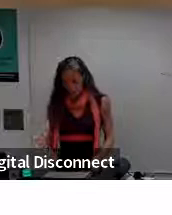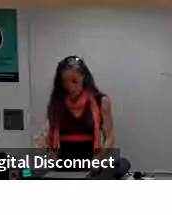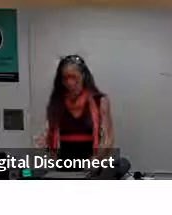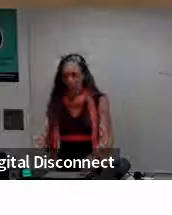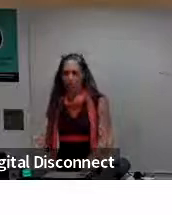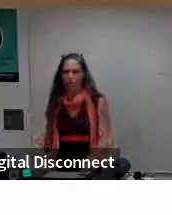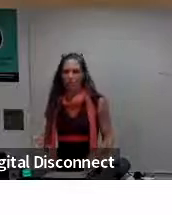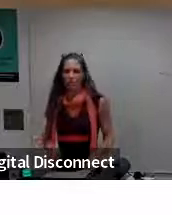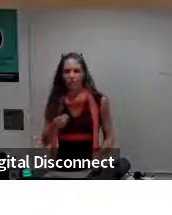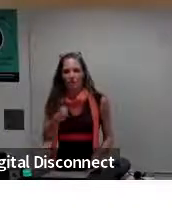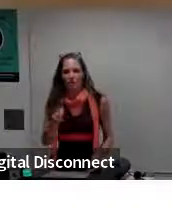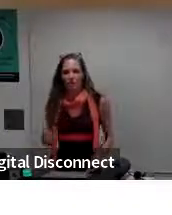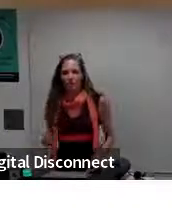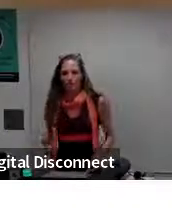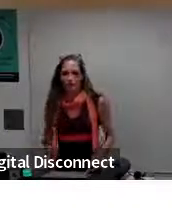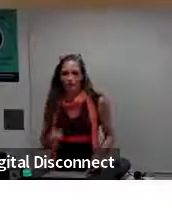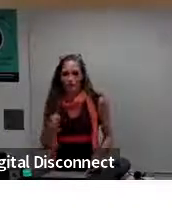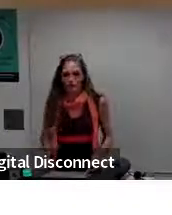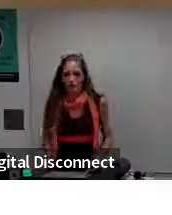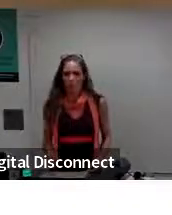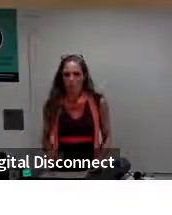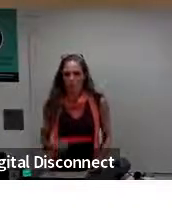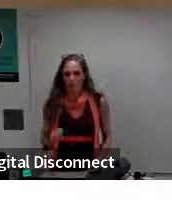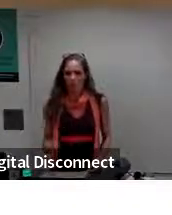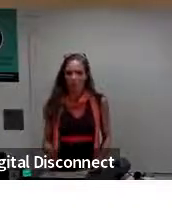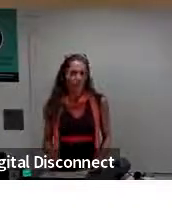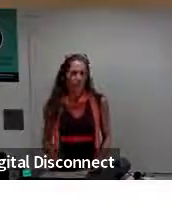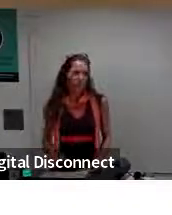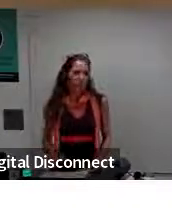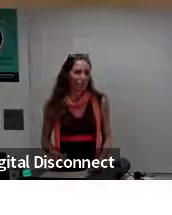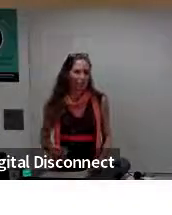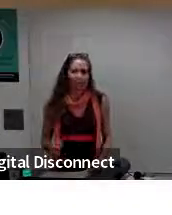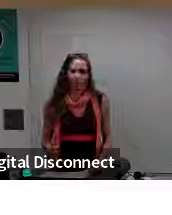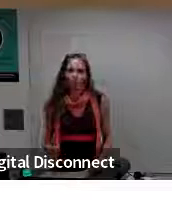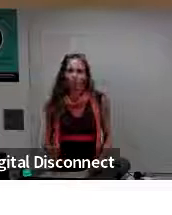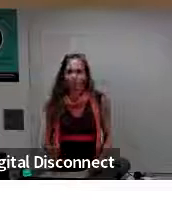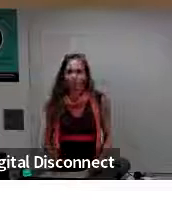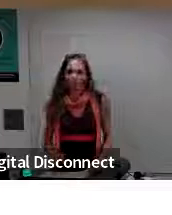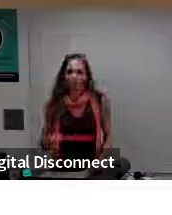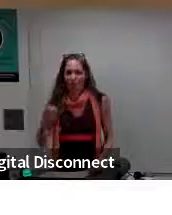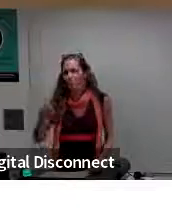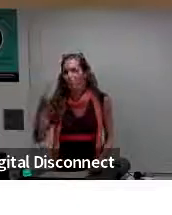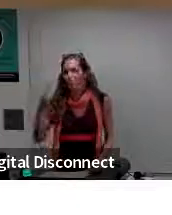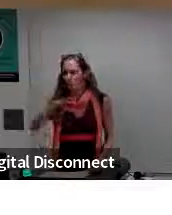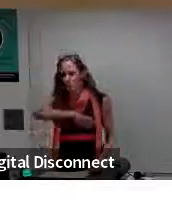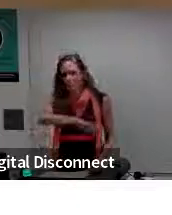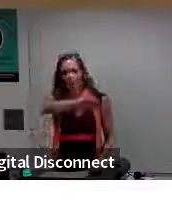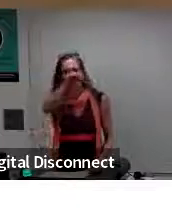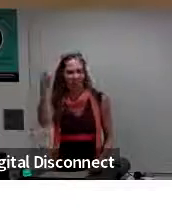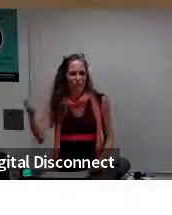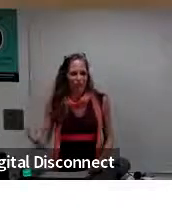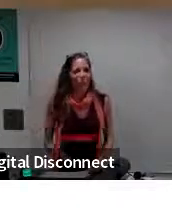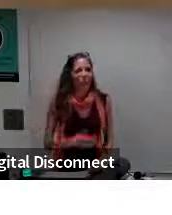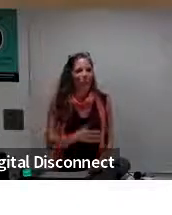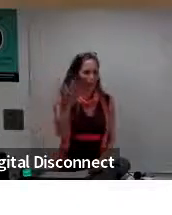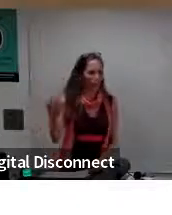to suggest, but where more research is needed, they tend to retract into safe spaces, which are very important, But what that means is that they will still be exposed